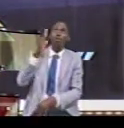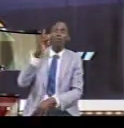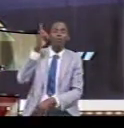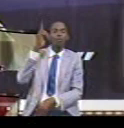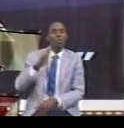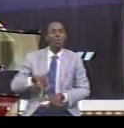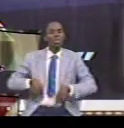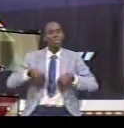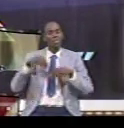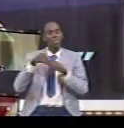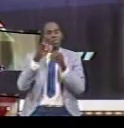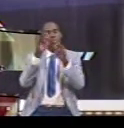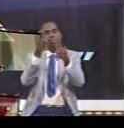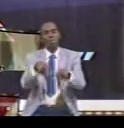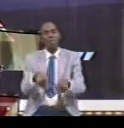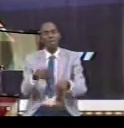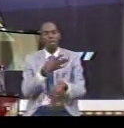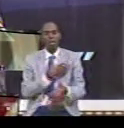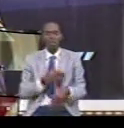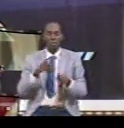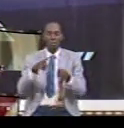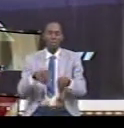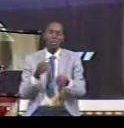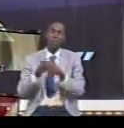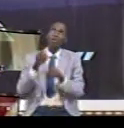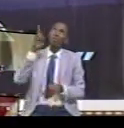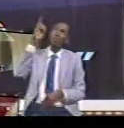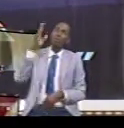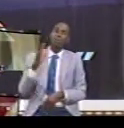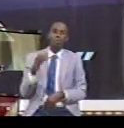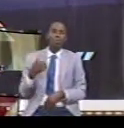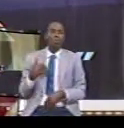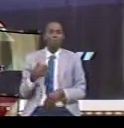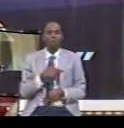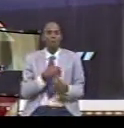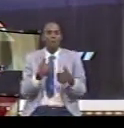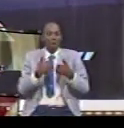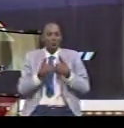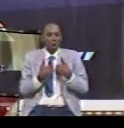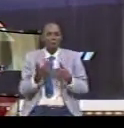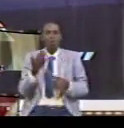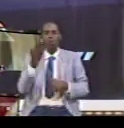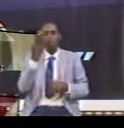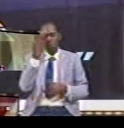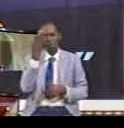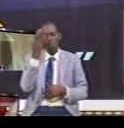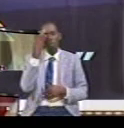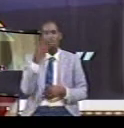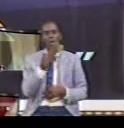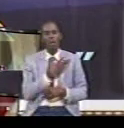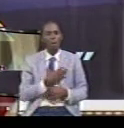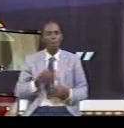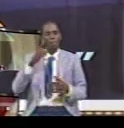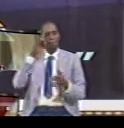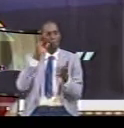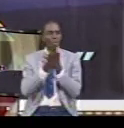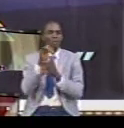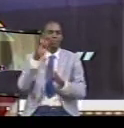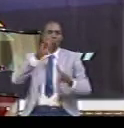him and he in God. And we have known and believed. We have known and believed. Thank God I